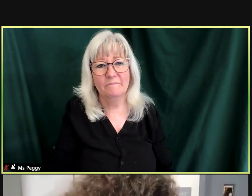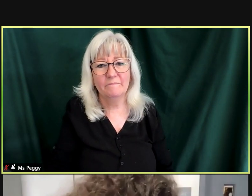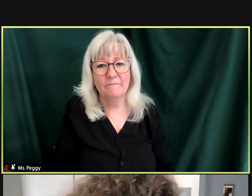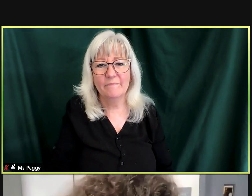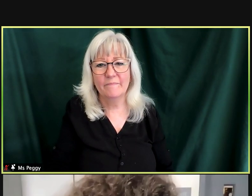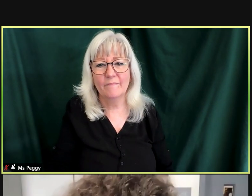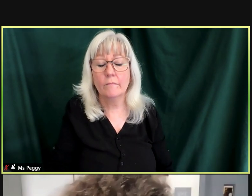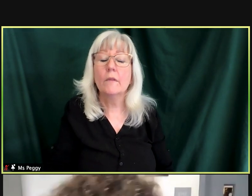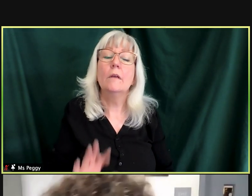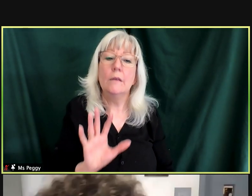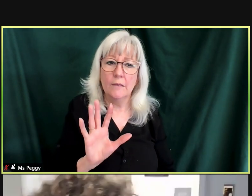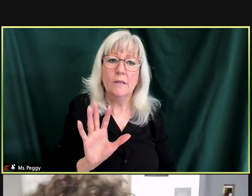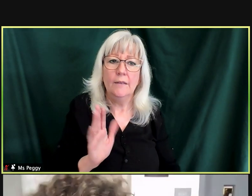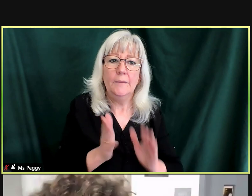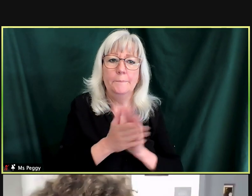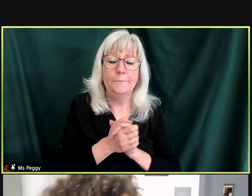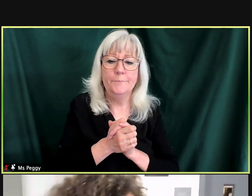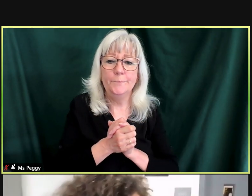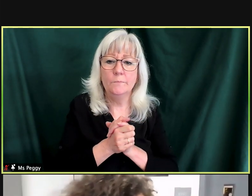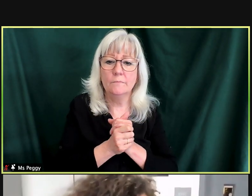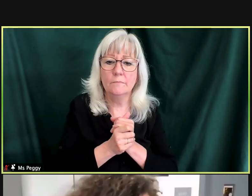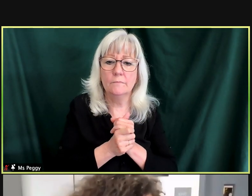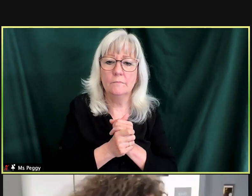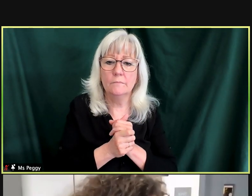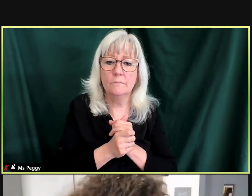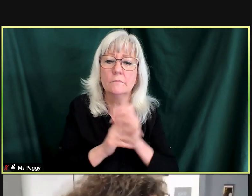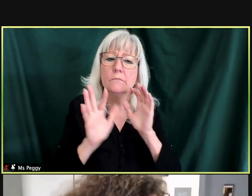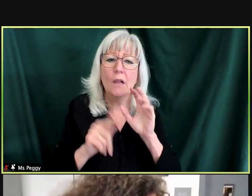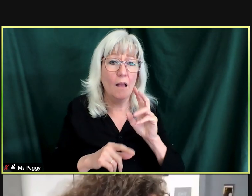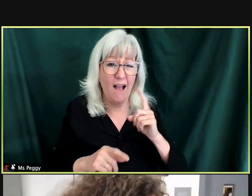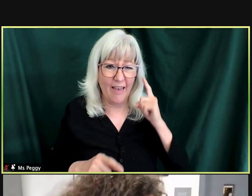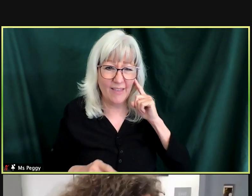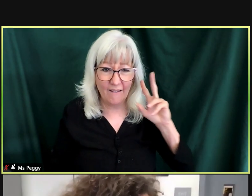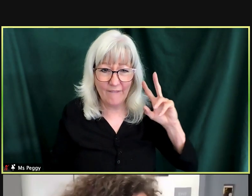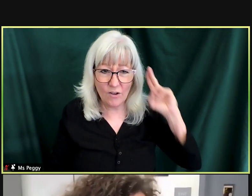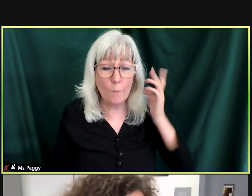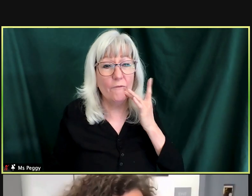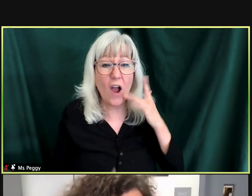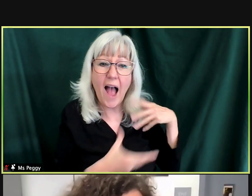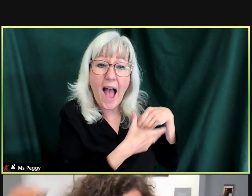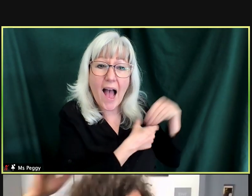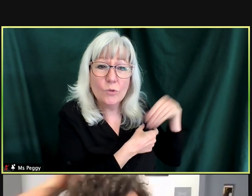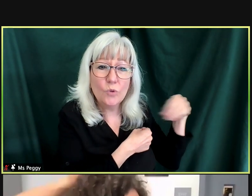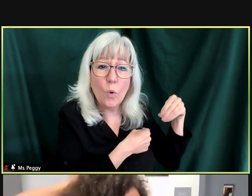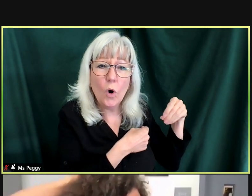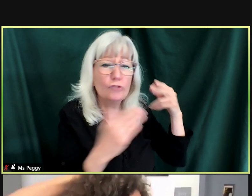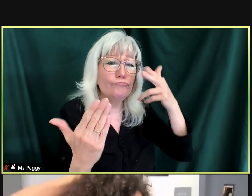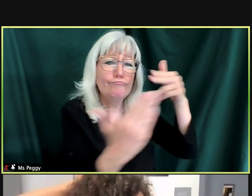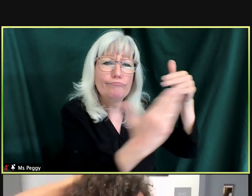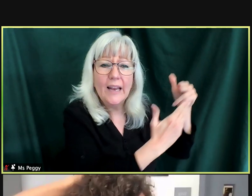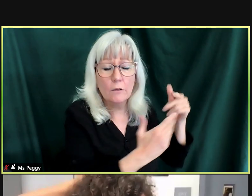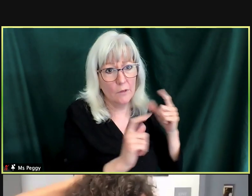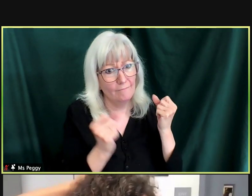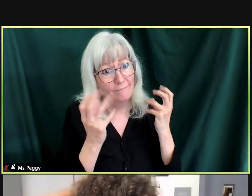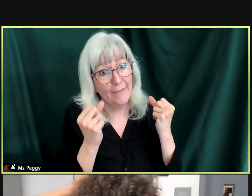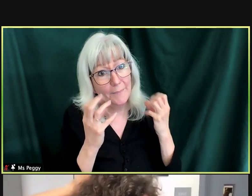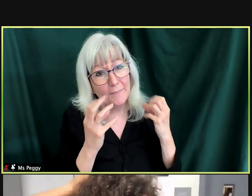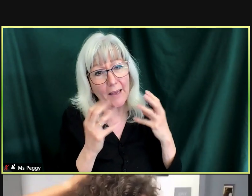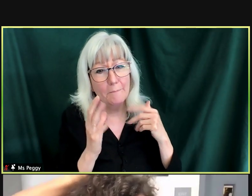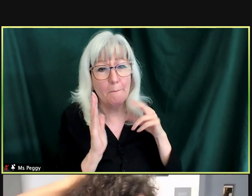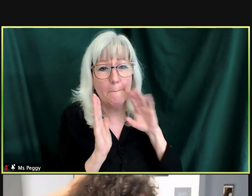Okay, so I think Van Gogh really liked to get outside, and there's hundreds of paintings of him